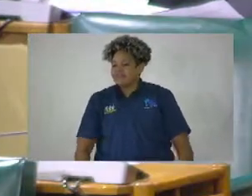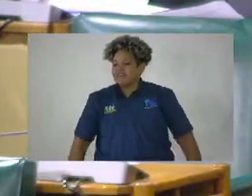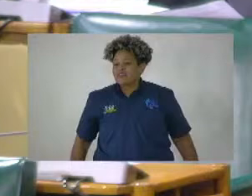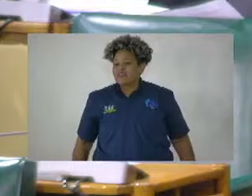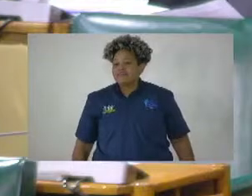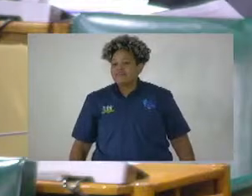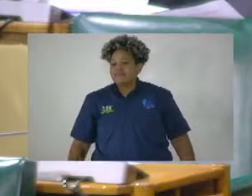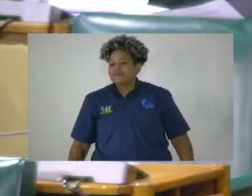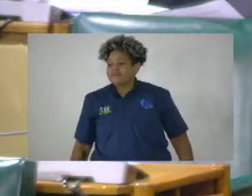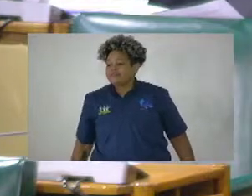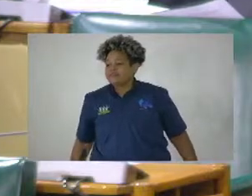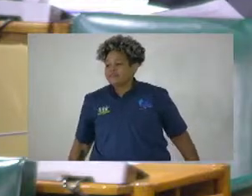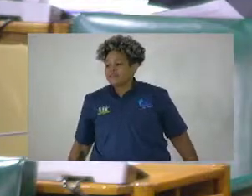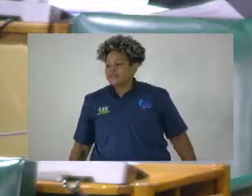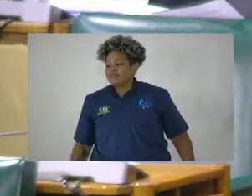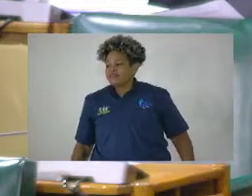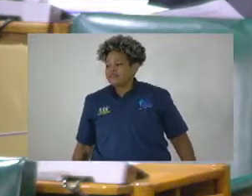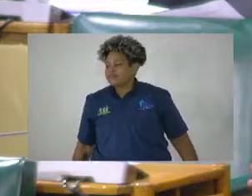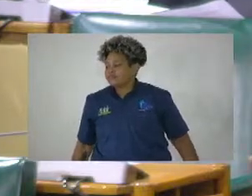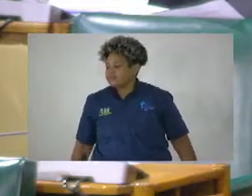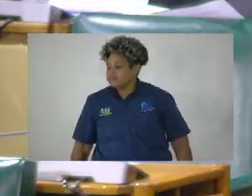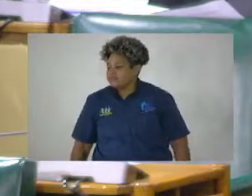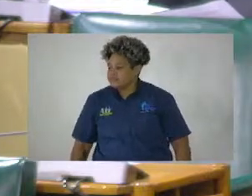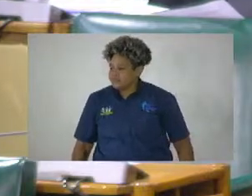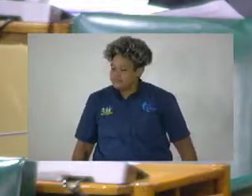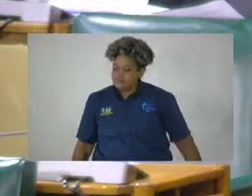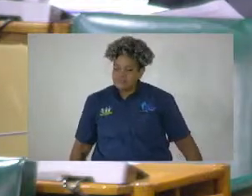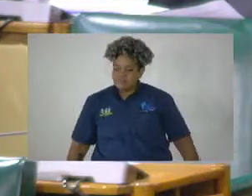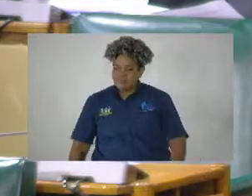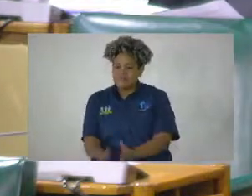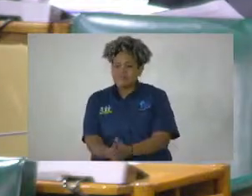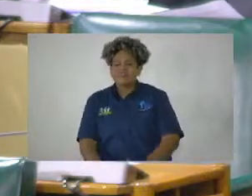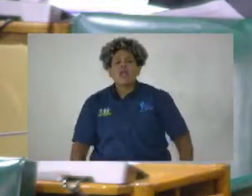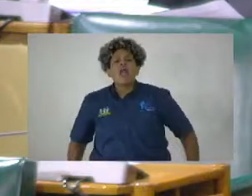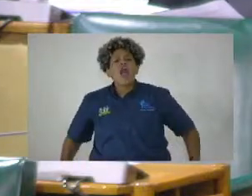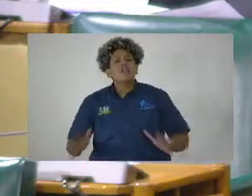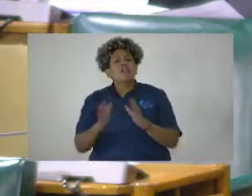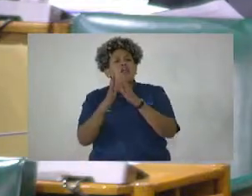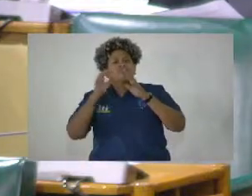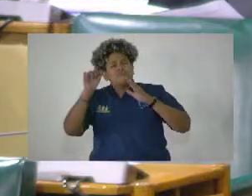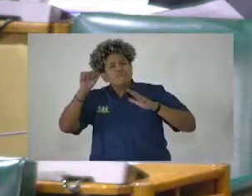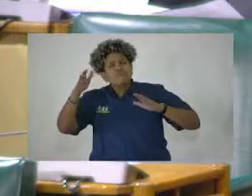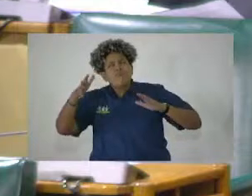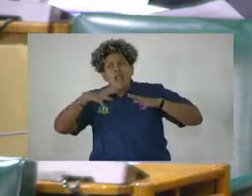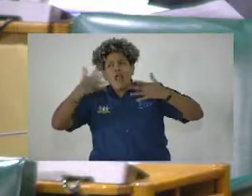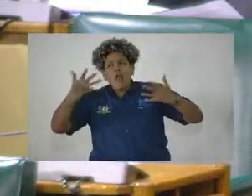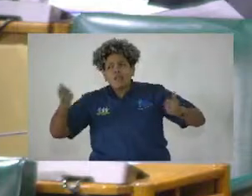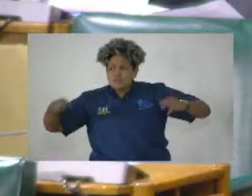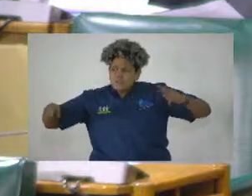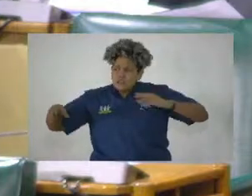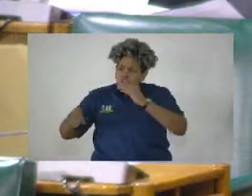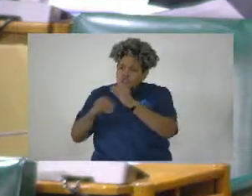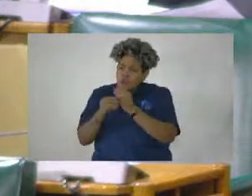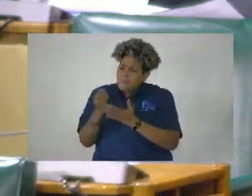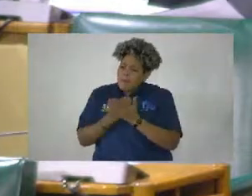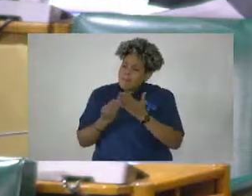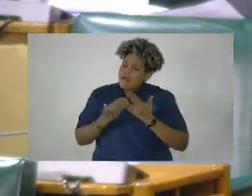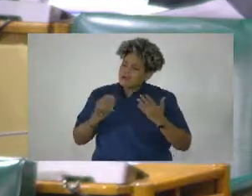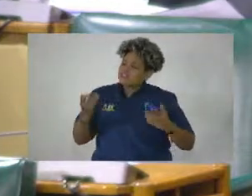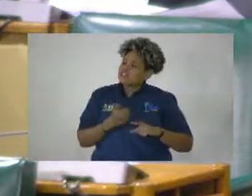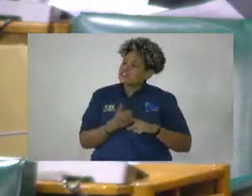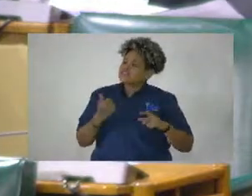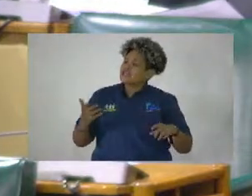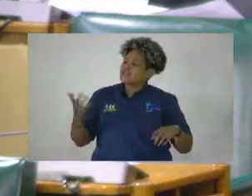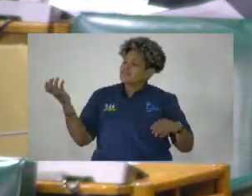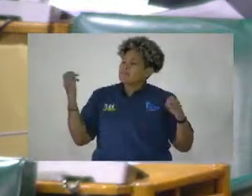So, Mr. Speaker, there are a lot of things in the supplementary budget that escape many